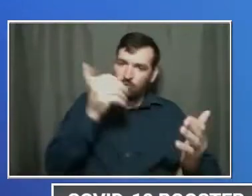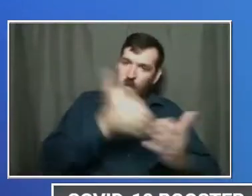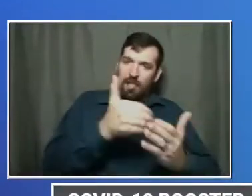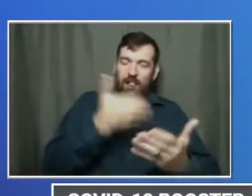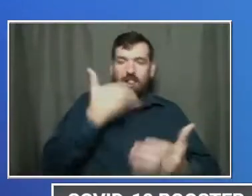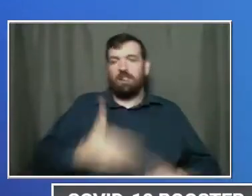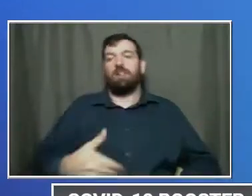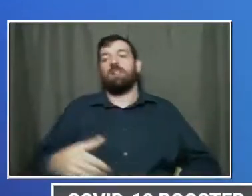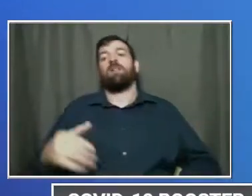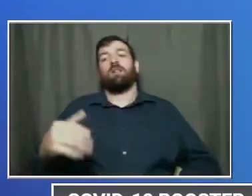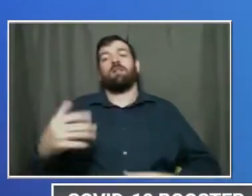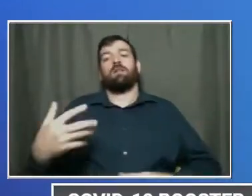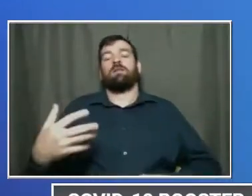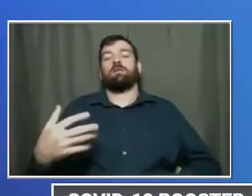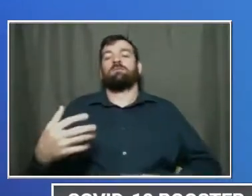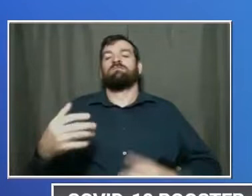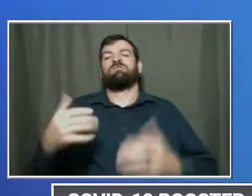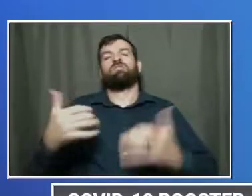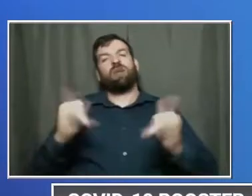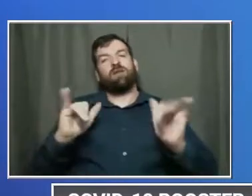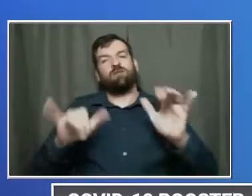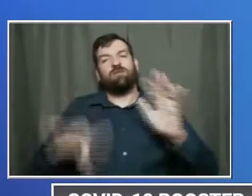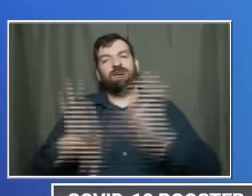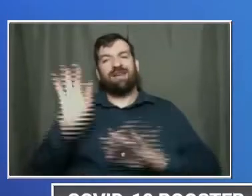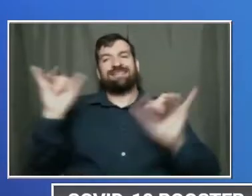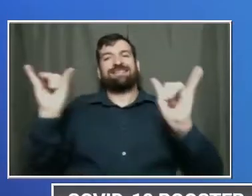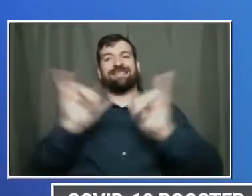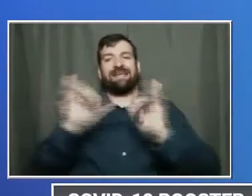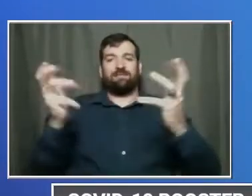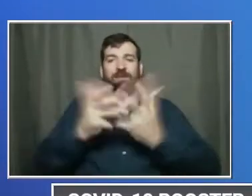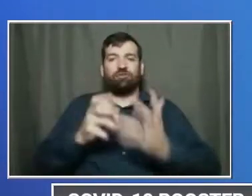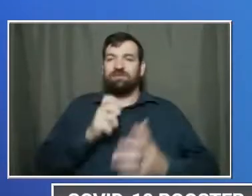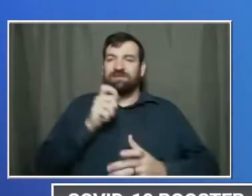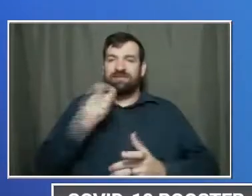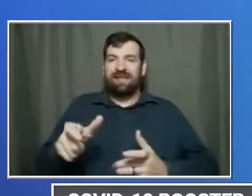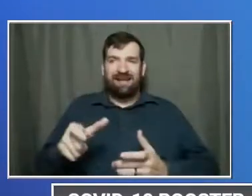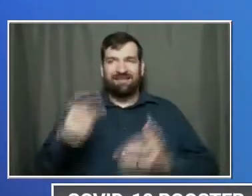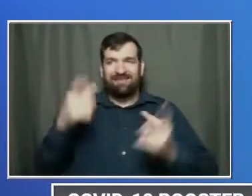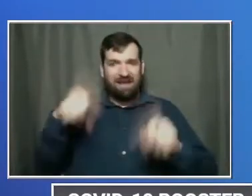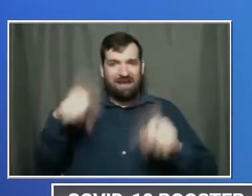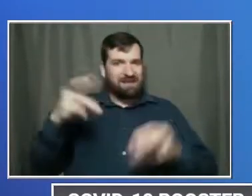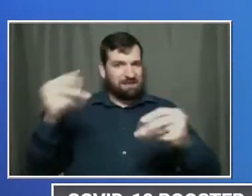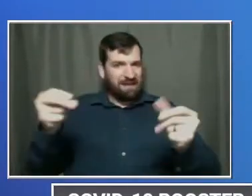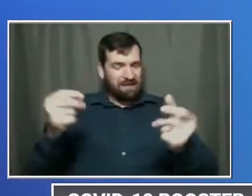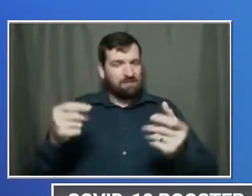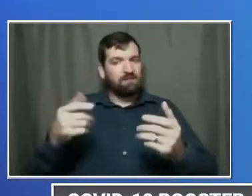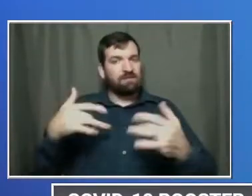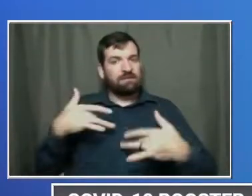factors go in to developing a chain. So it's not like something that happens overnight. It usually takes